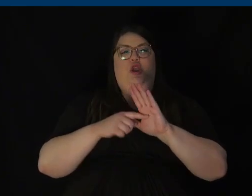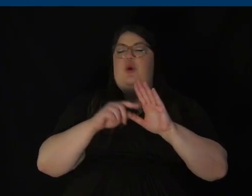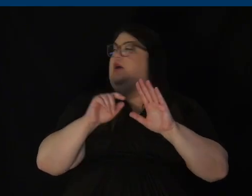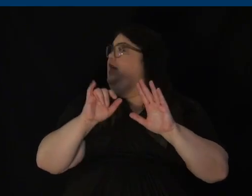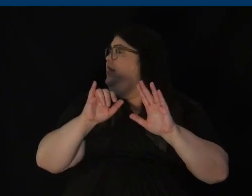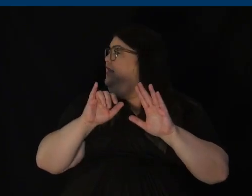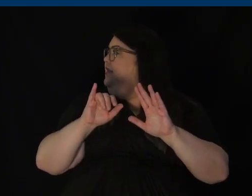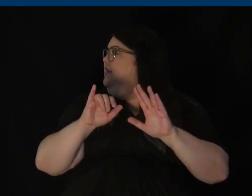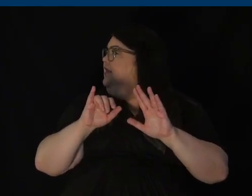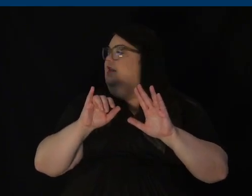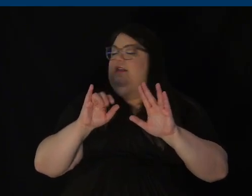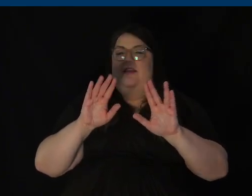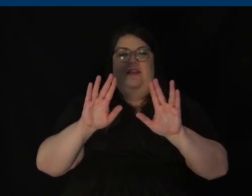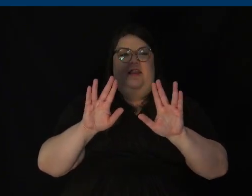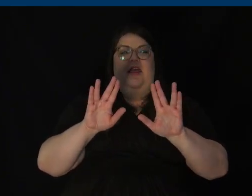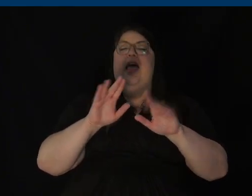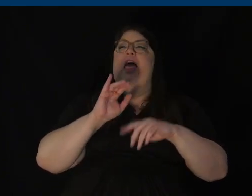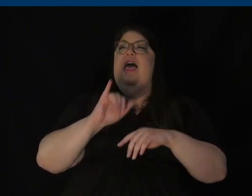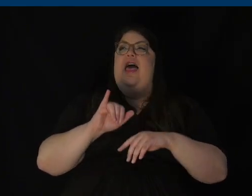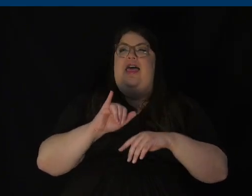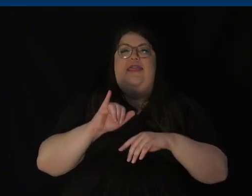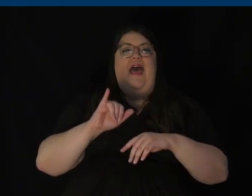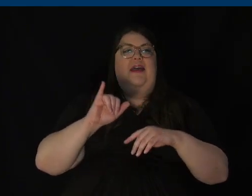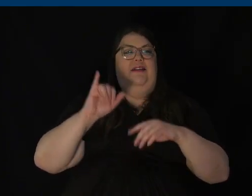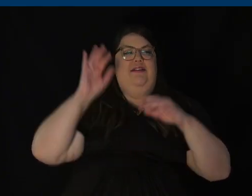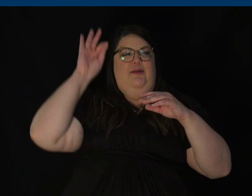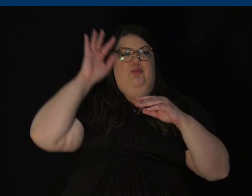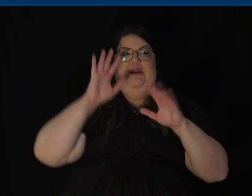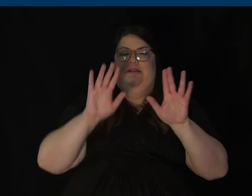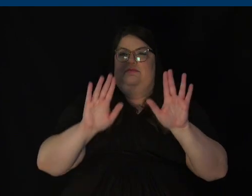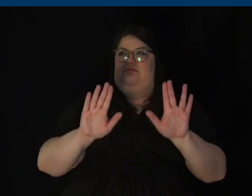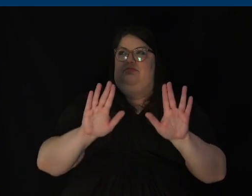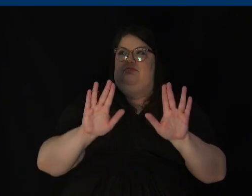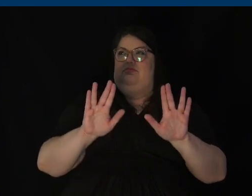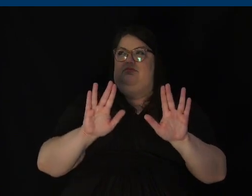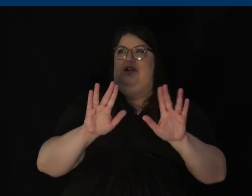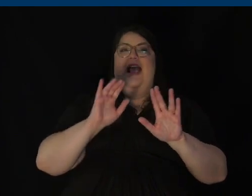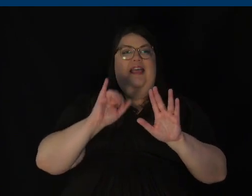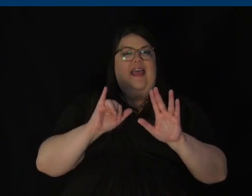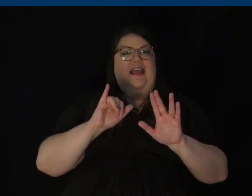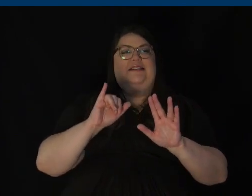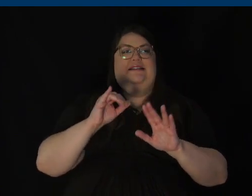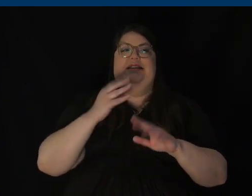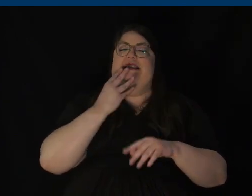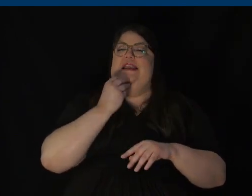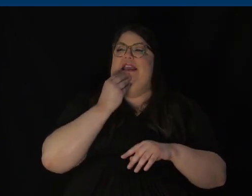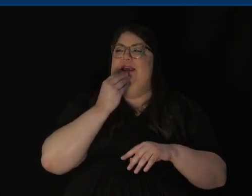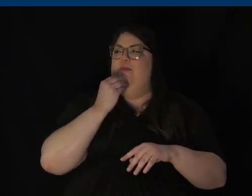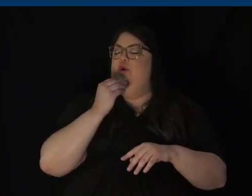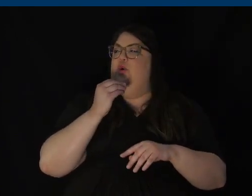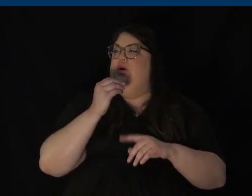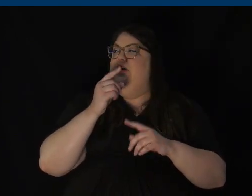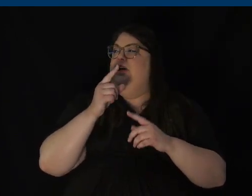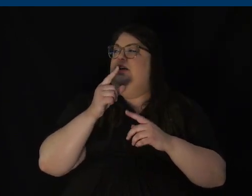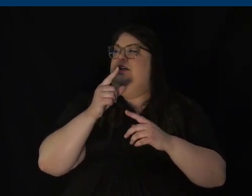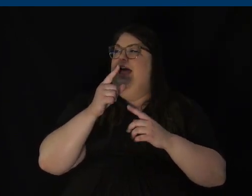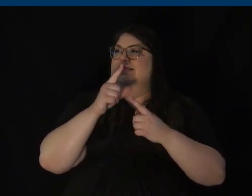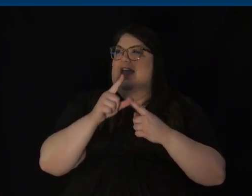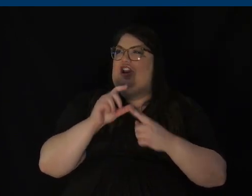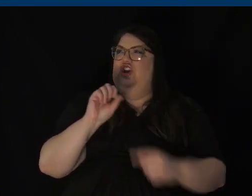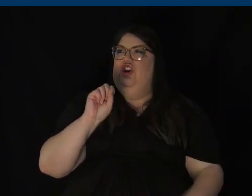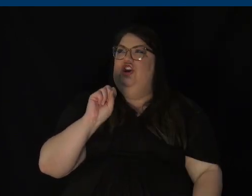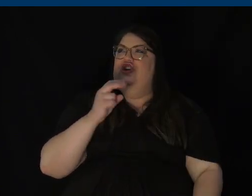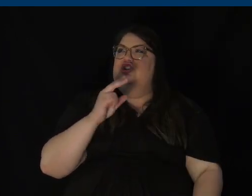letter the priests formed with their hands and their finger. This is the Hebrew letter Shin, and it's the